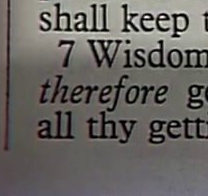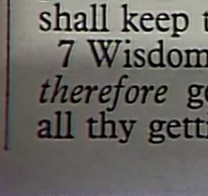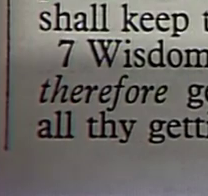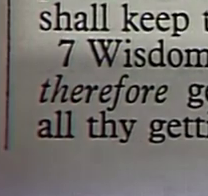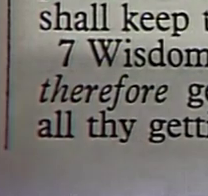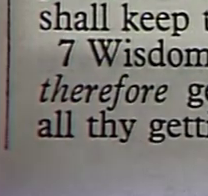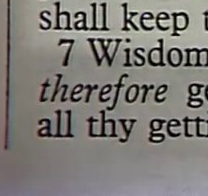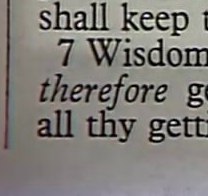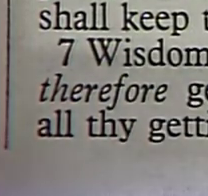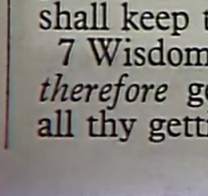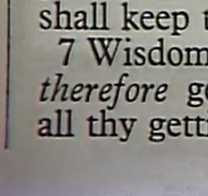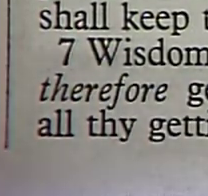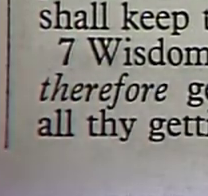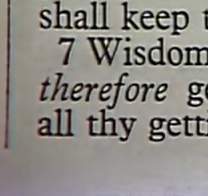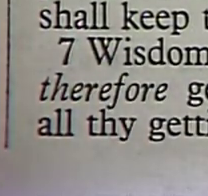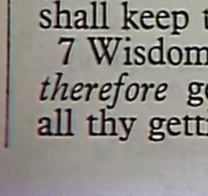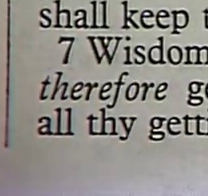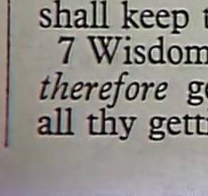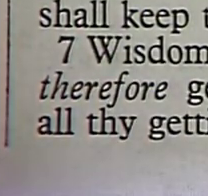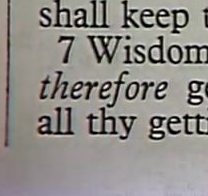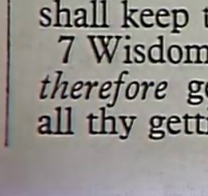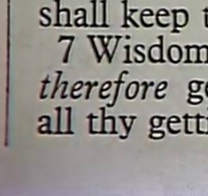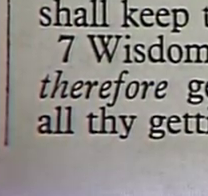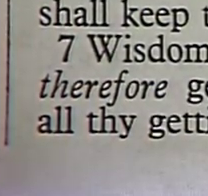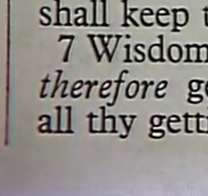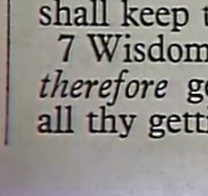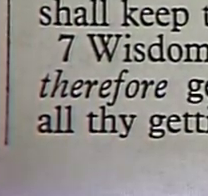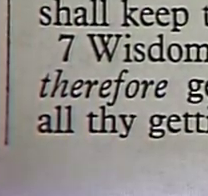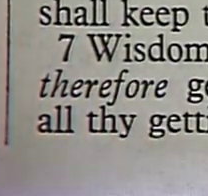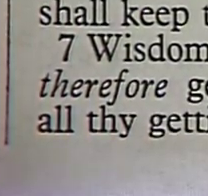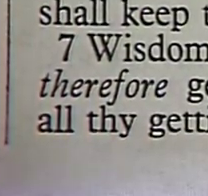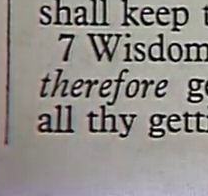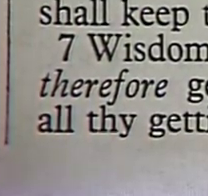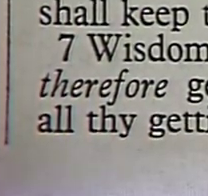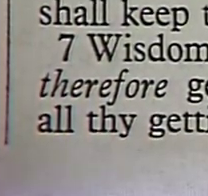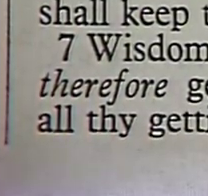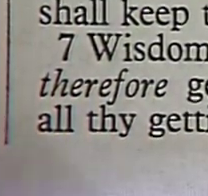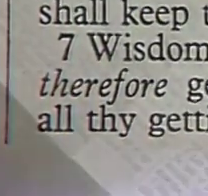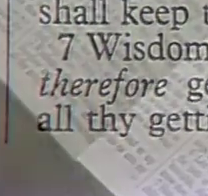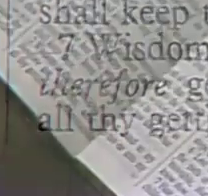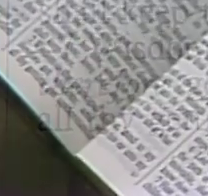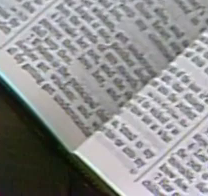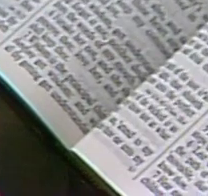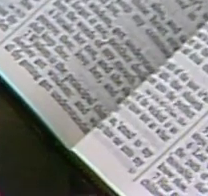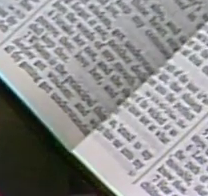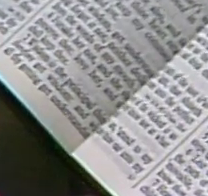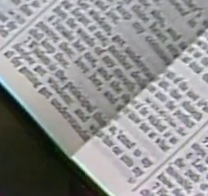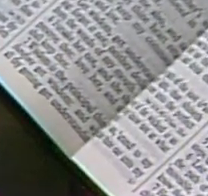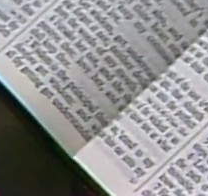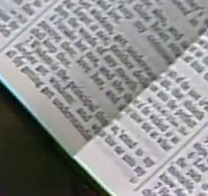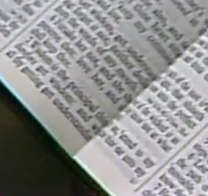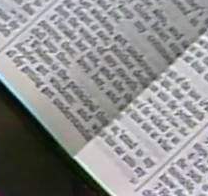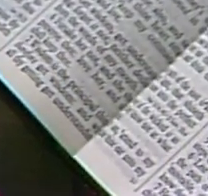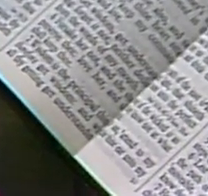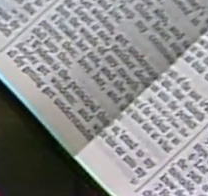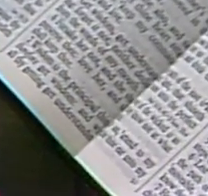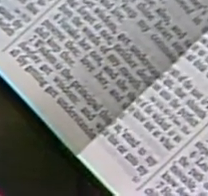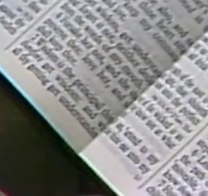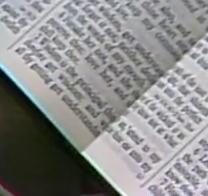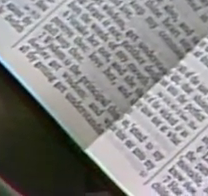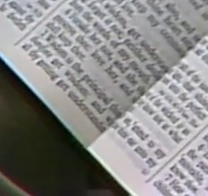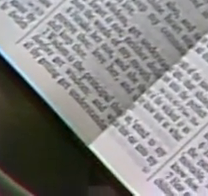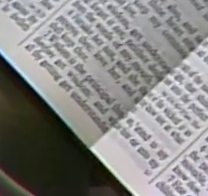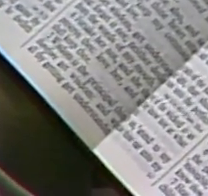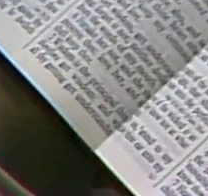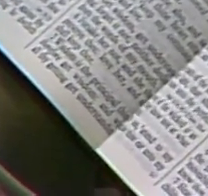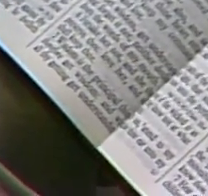preserve thee. Love her, and she shall keep thee. Wisdom is the principal thing. Therefore get wisdom. And with all